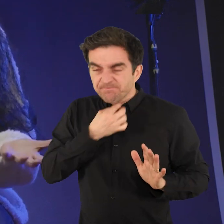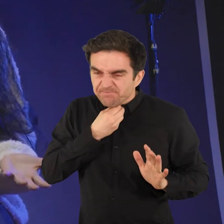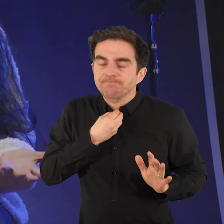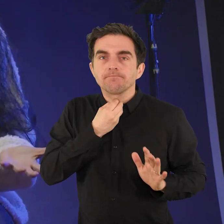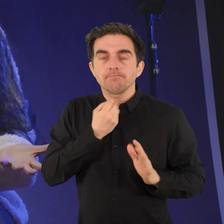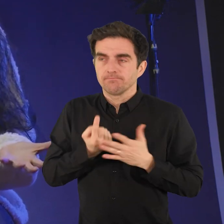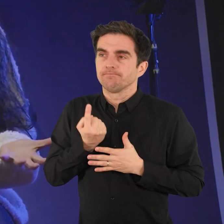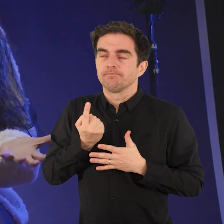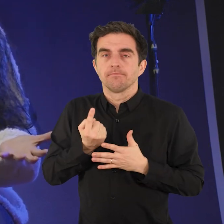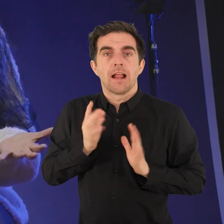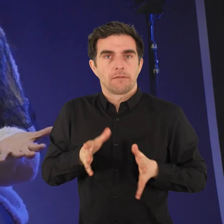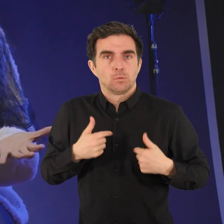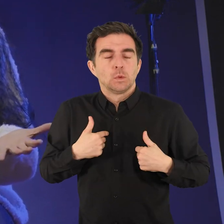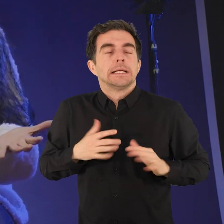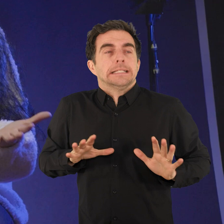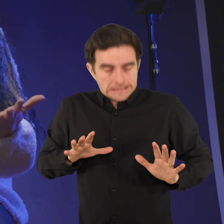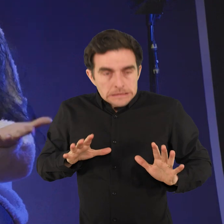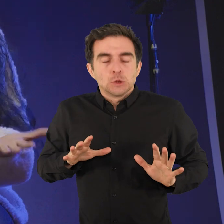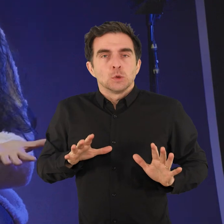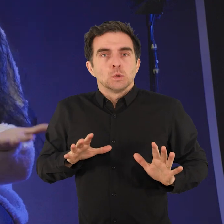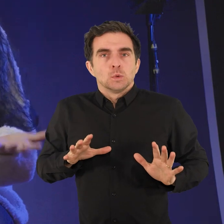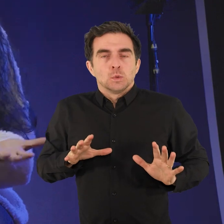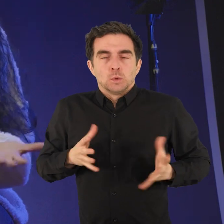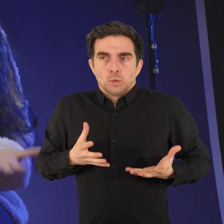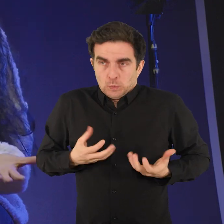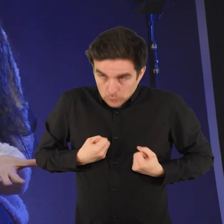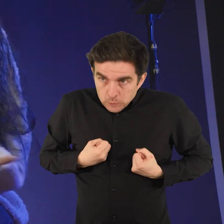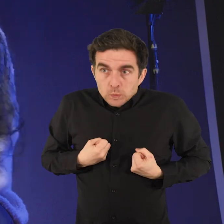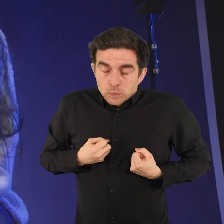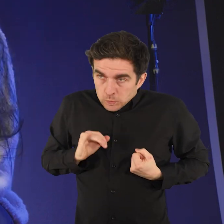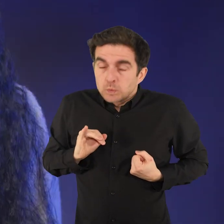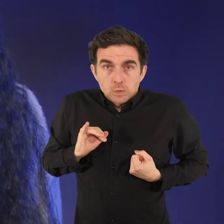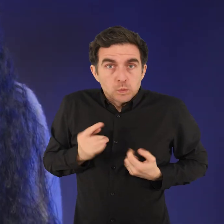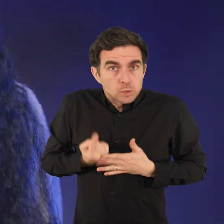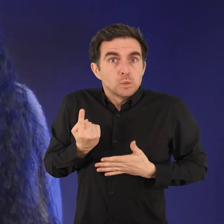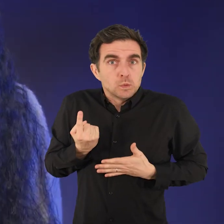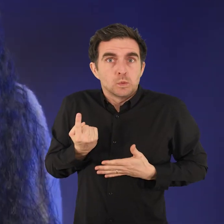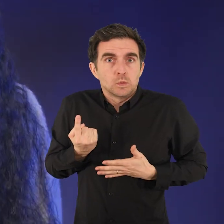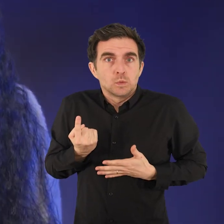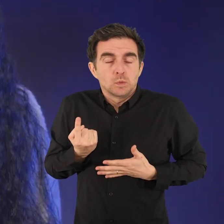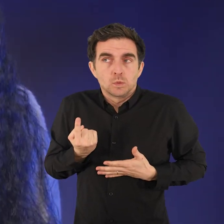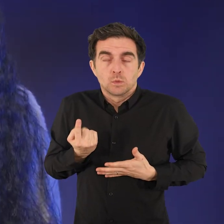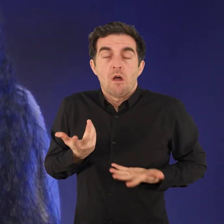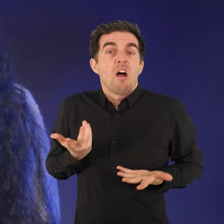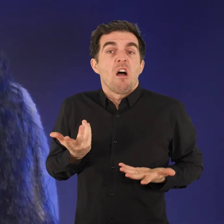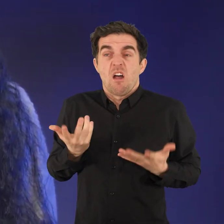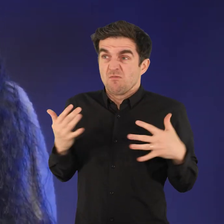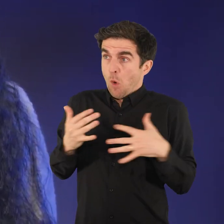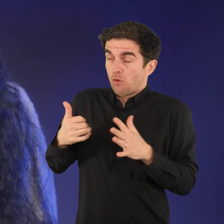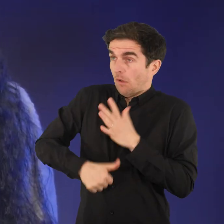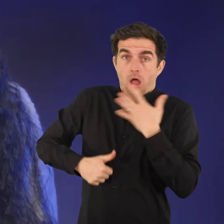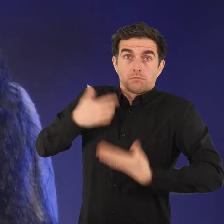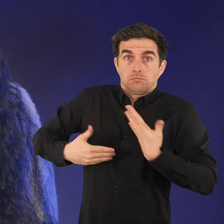to process it. So it was genuinely horrible. So obviously, when the war